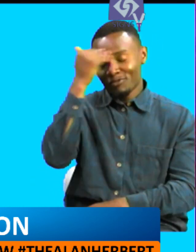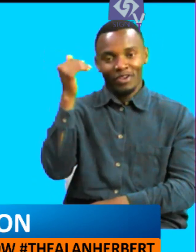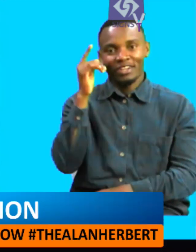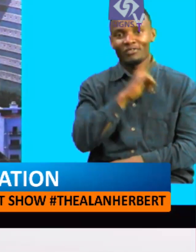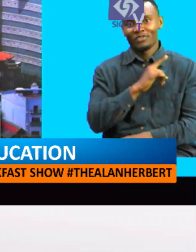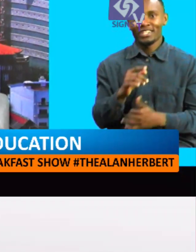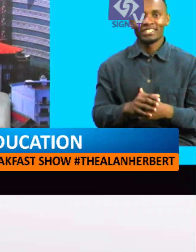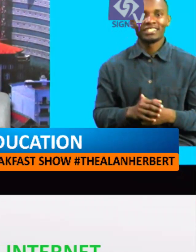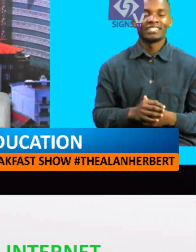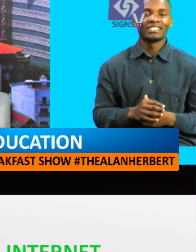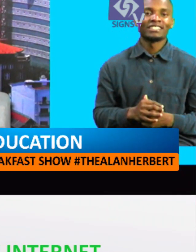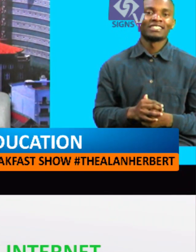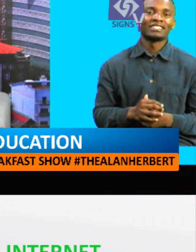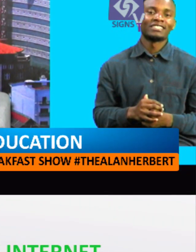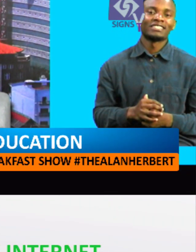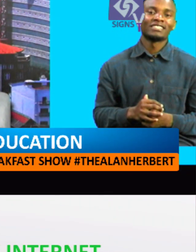ninasahau.